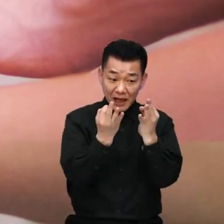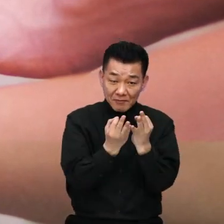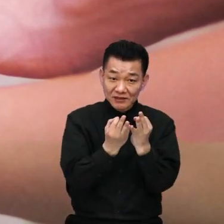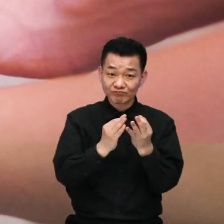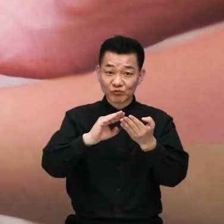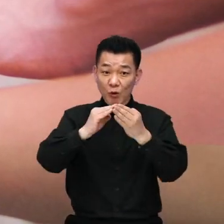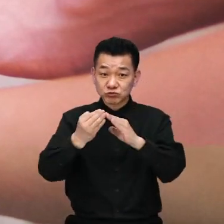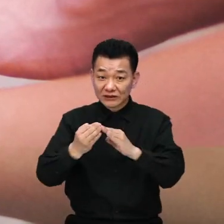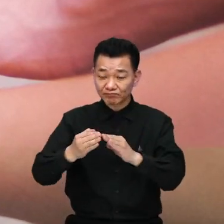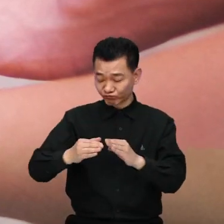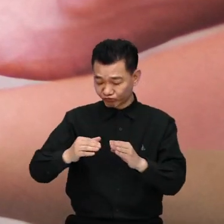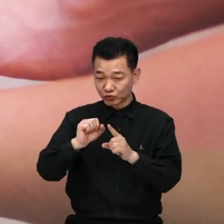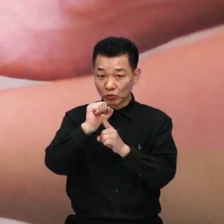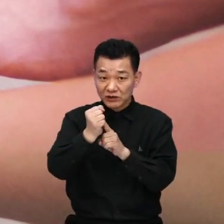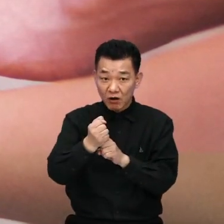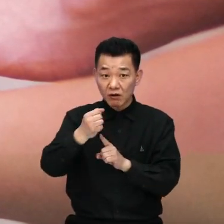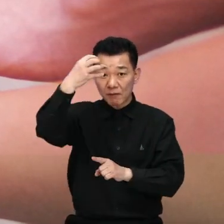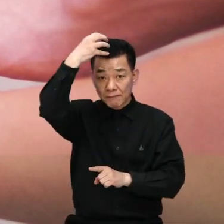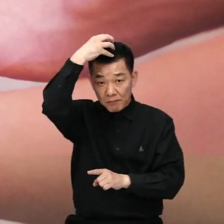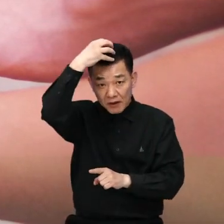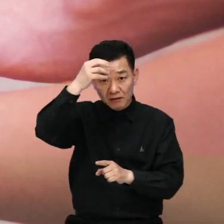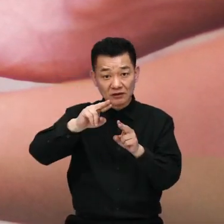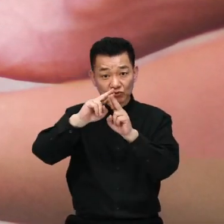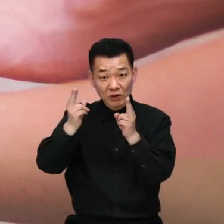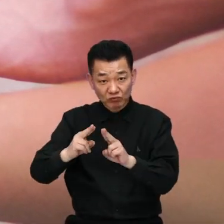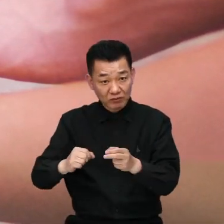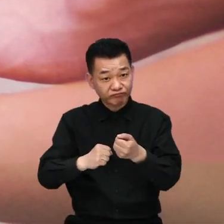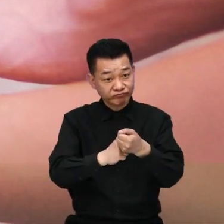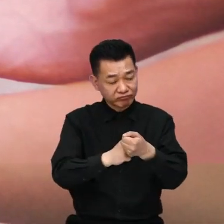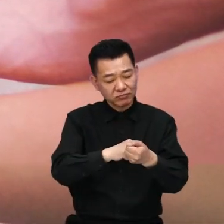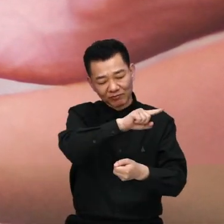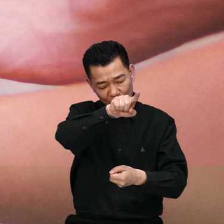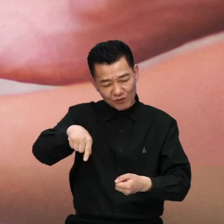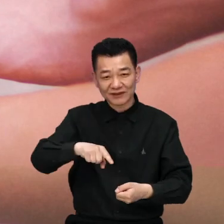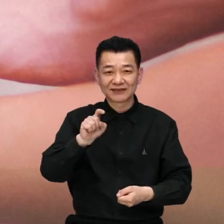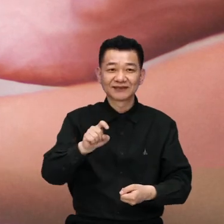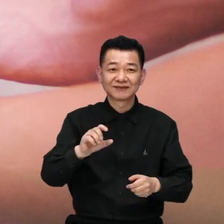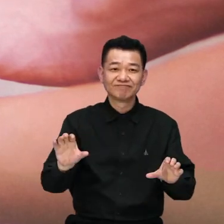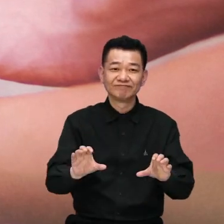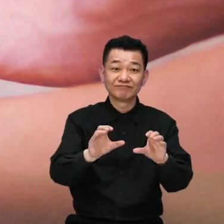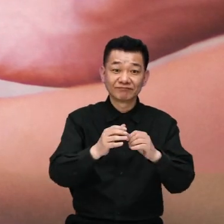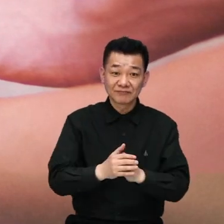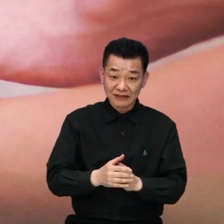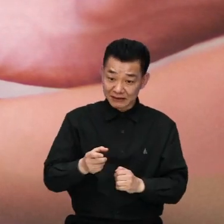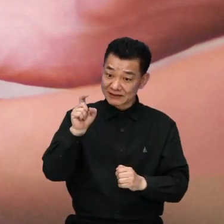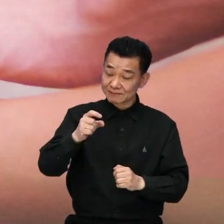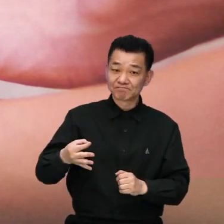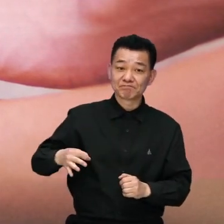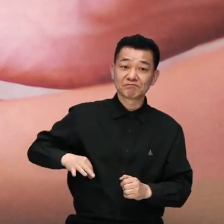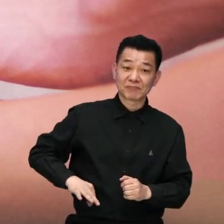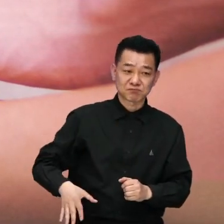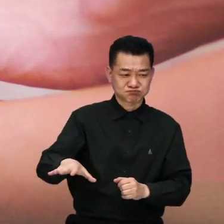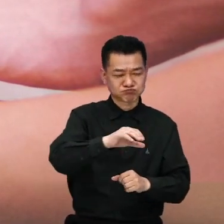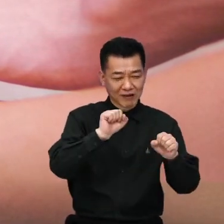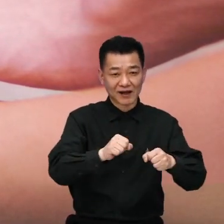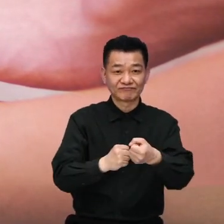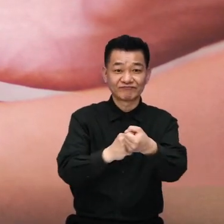It can be achieved only when there is a cooperation of families, local communities, states, and the global